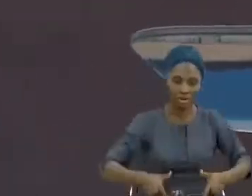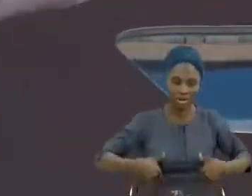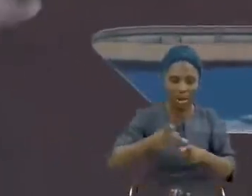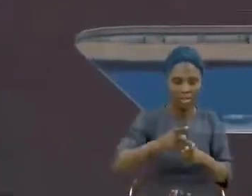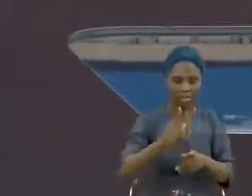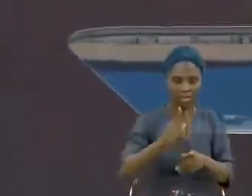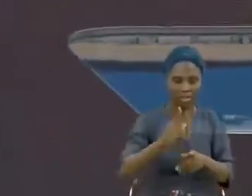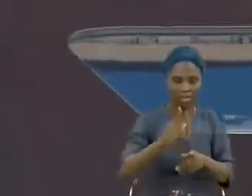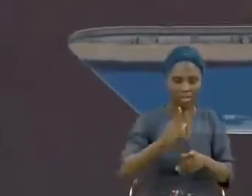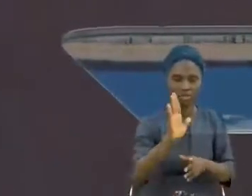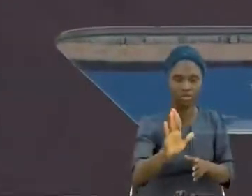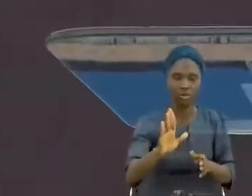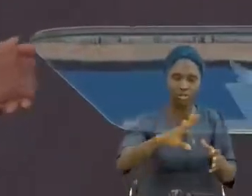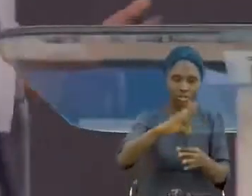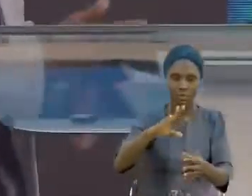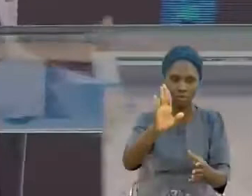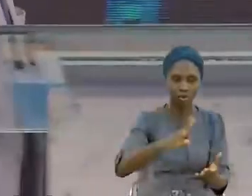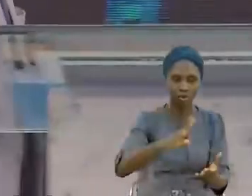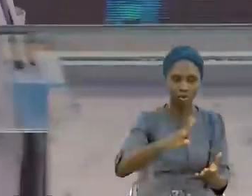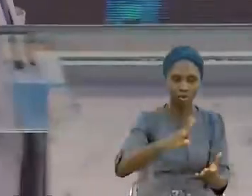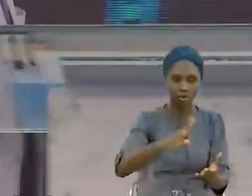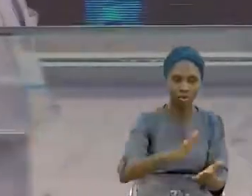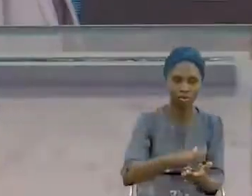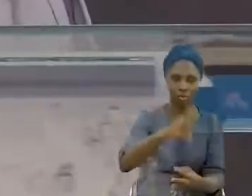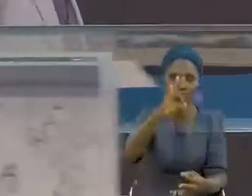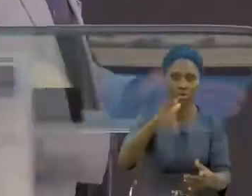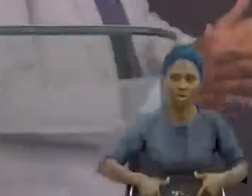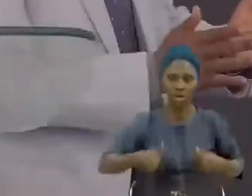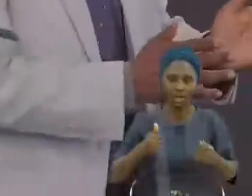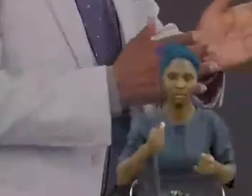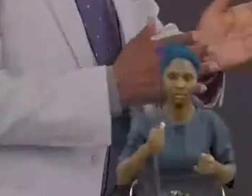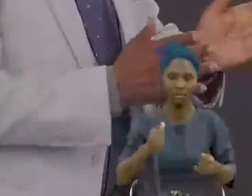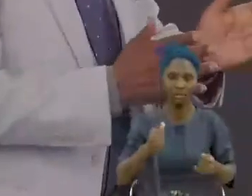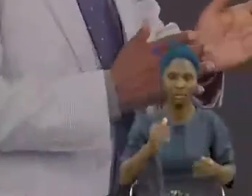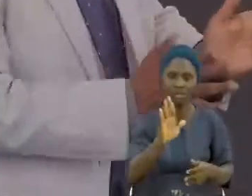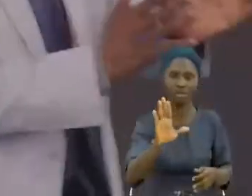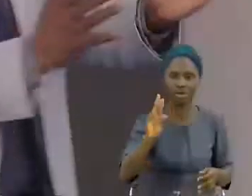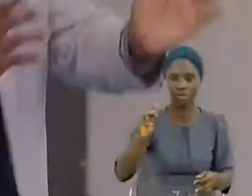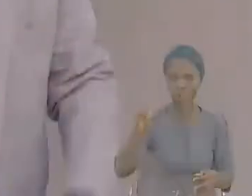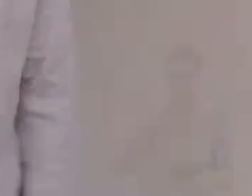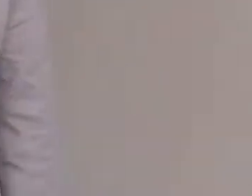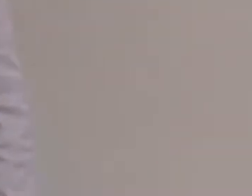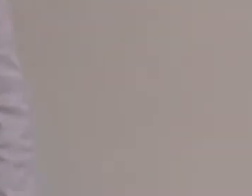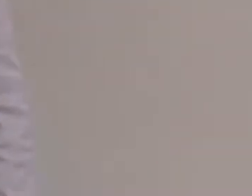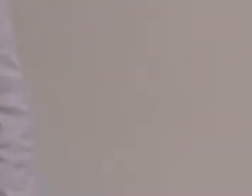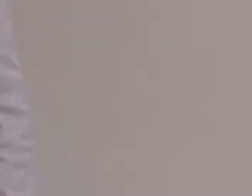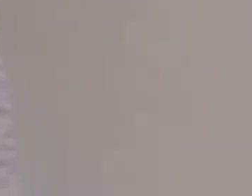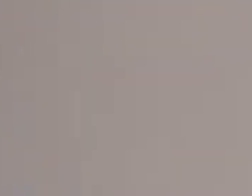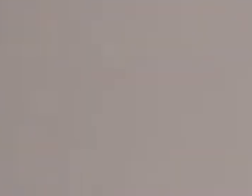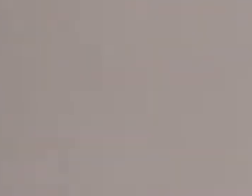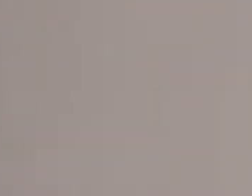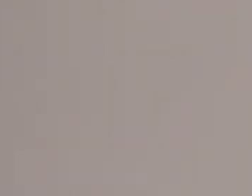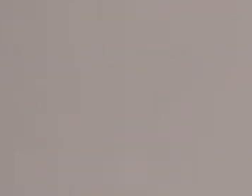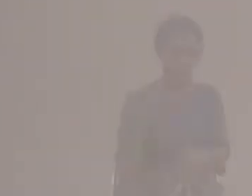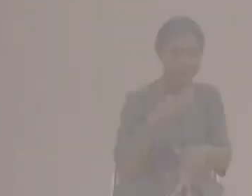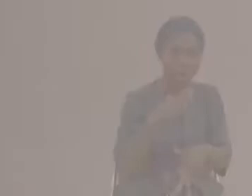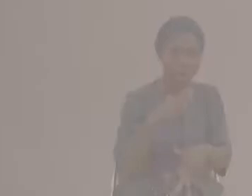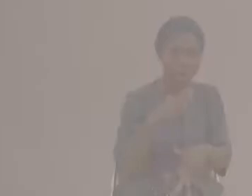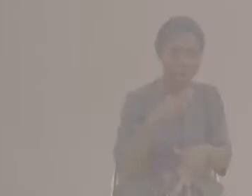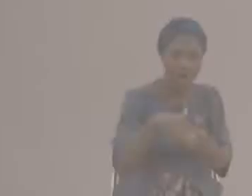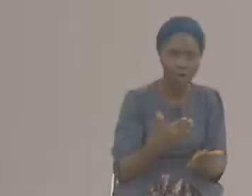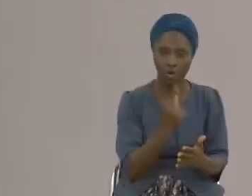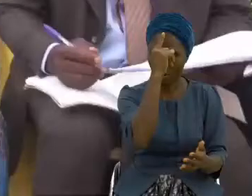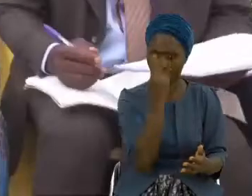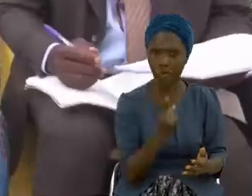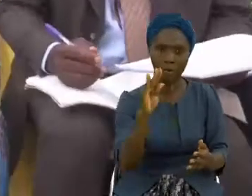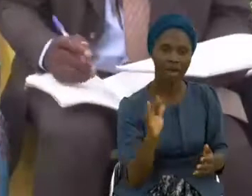are all alone by yourself or with other people the just shall live by faith